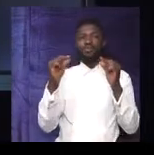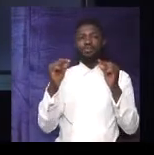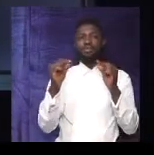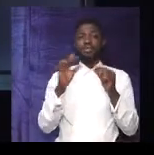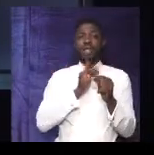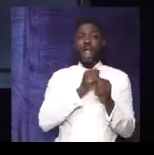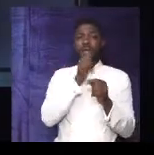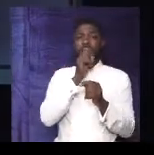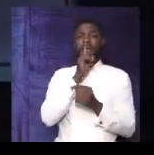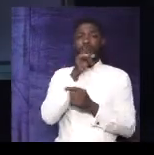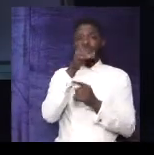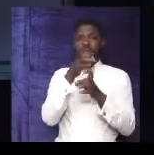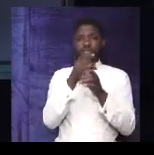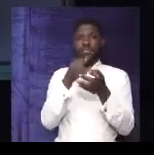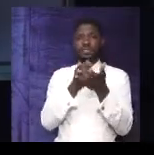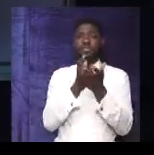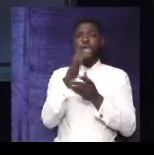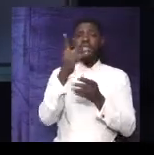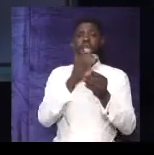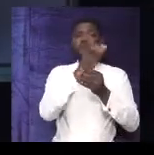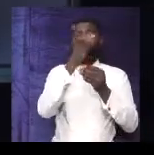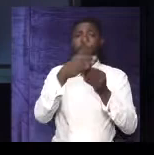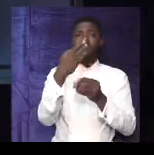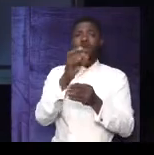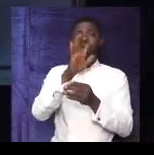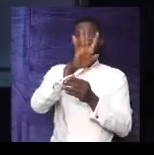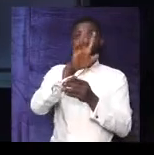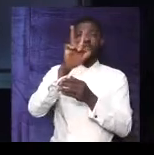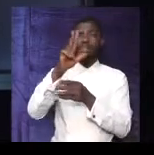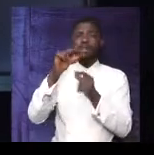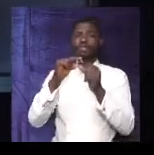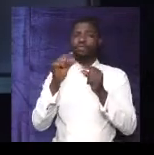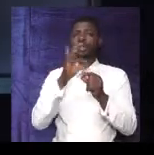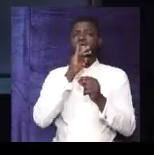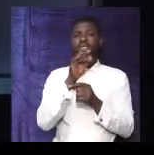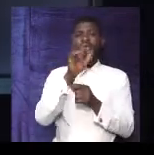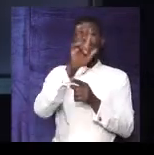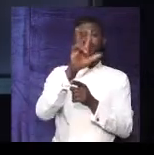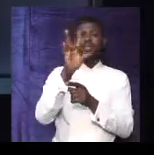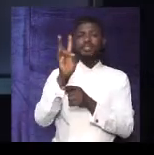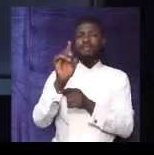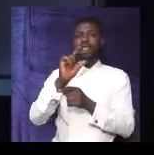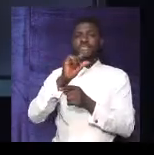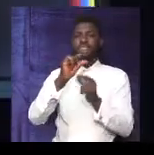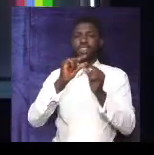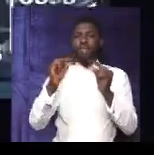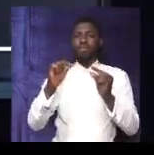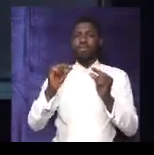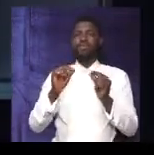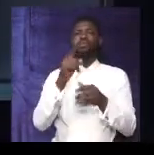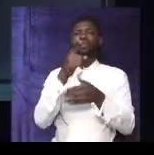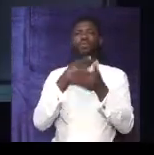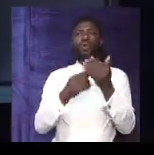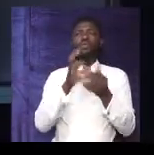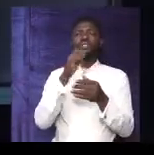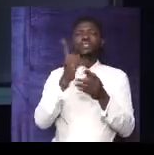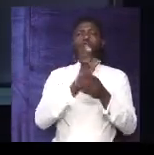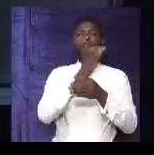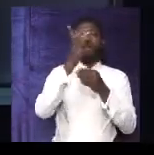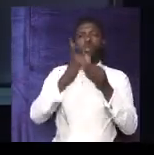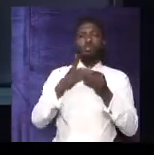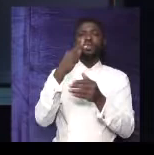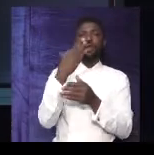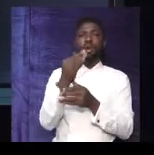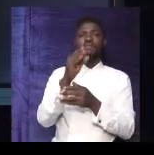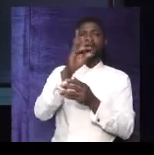37 degrees. I'm sure you got that right. The complement of 53 degrees is 37 degrees. What